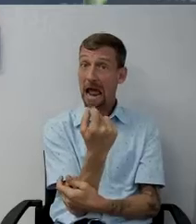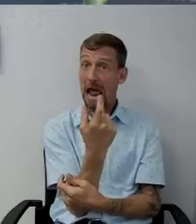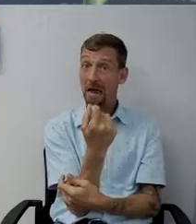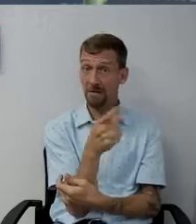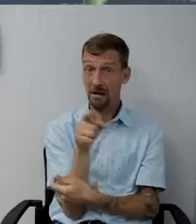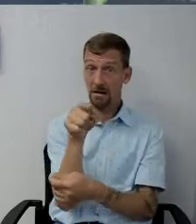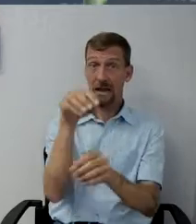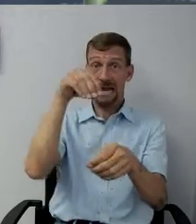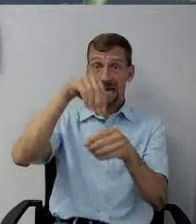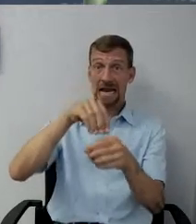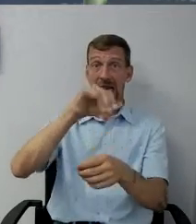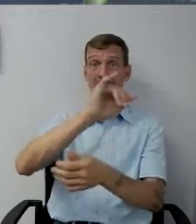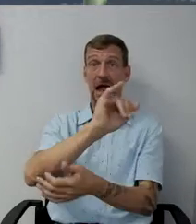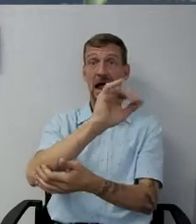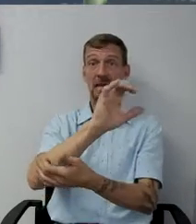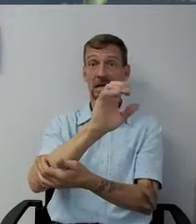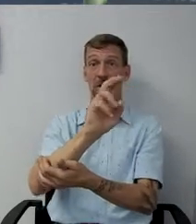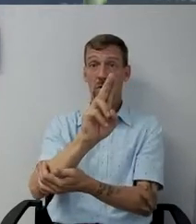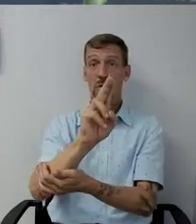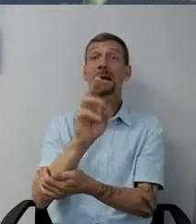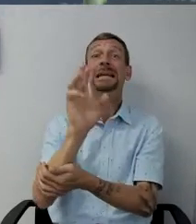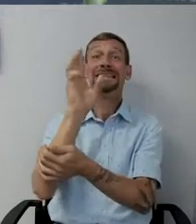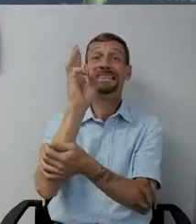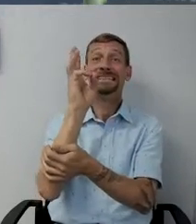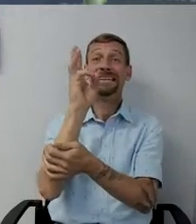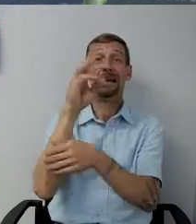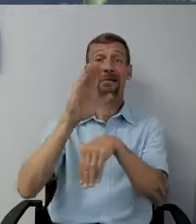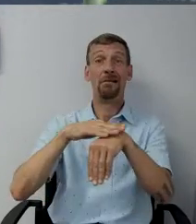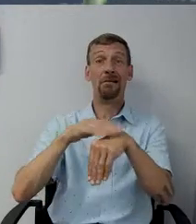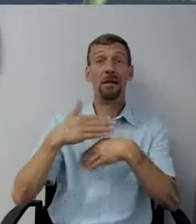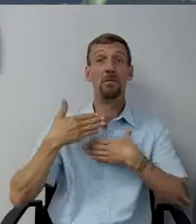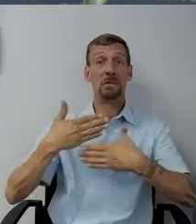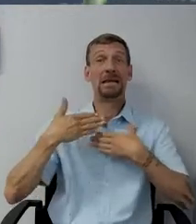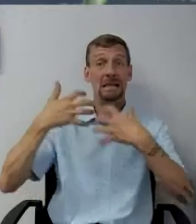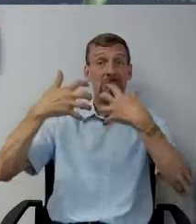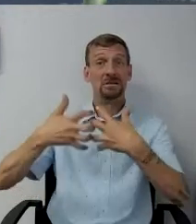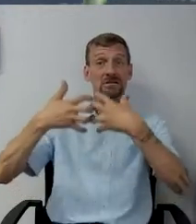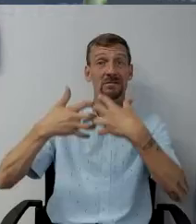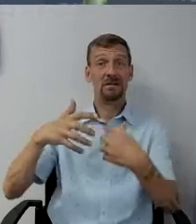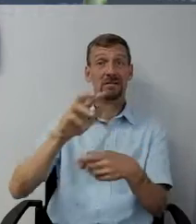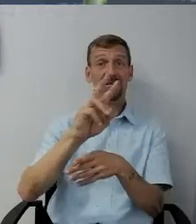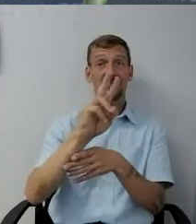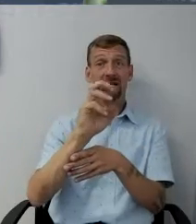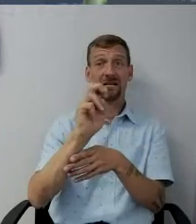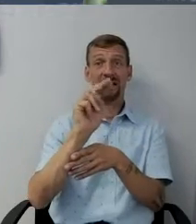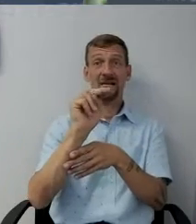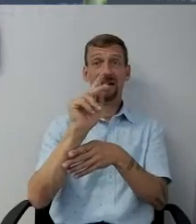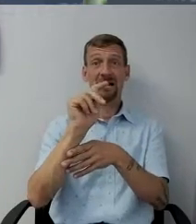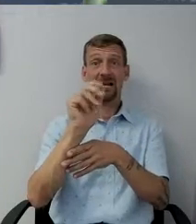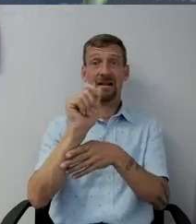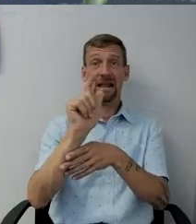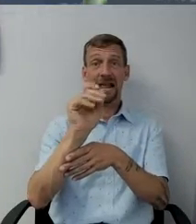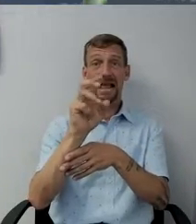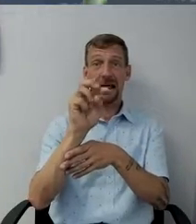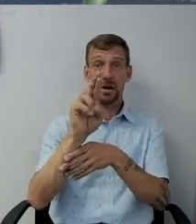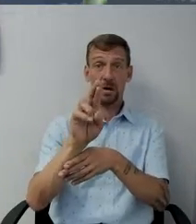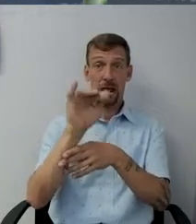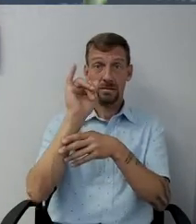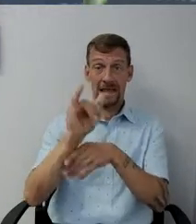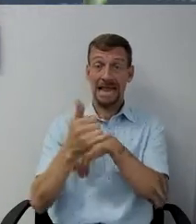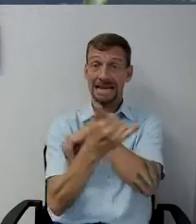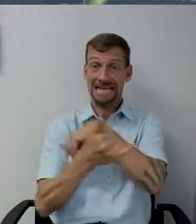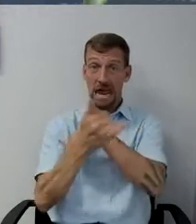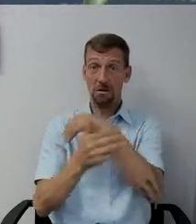in the ICU, and 6 of them are on ventilators. So that's at the county level. At Kaweah Delta,